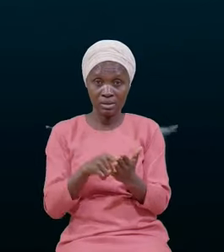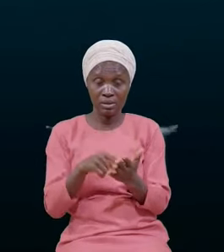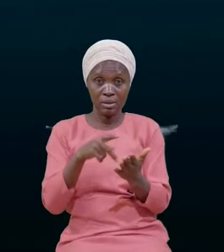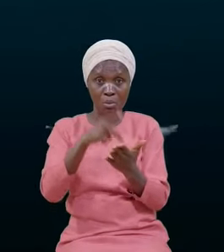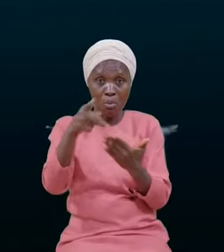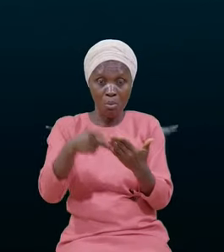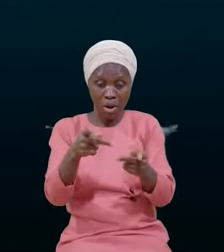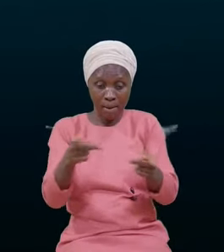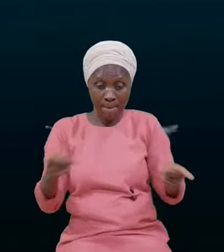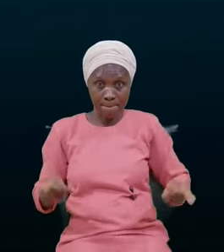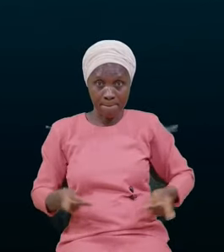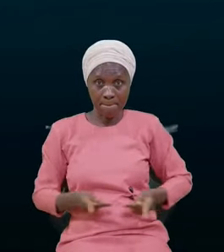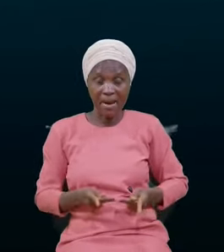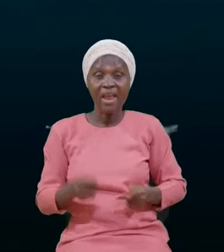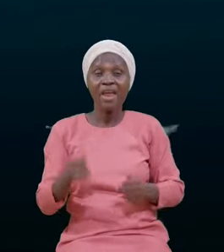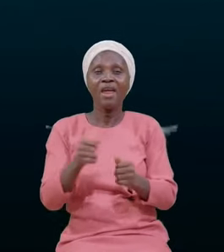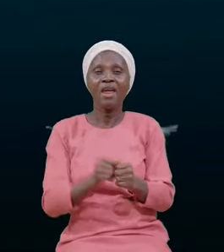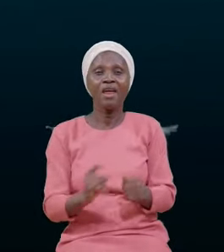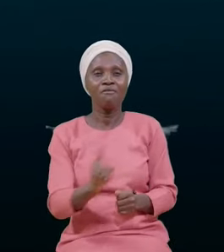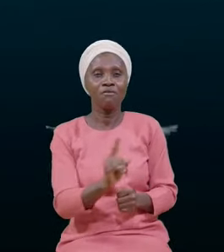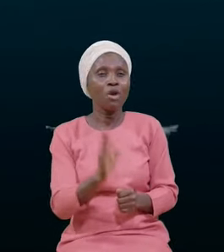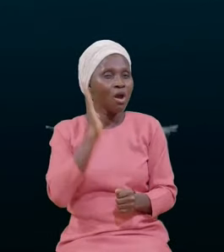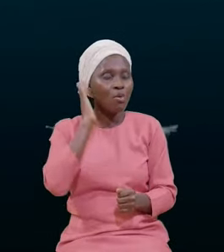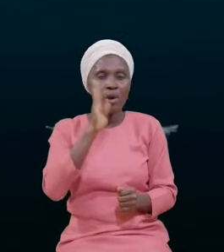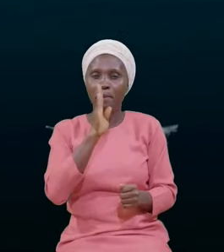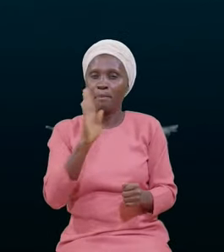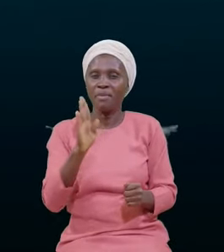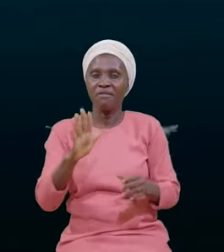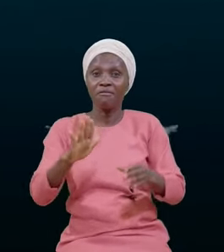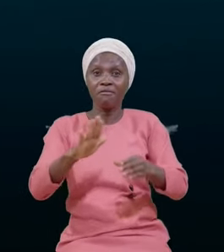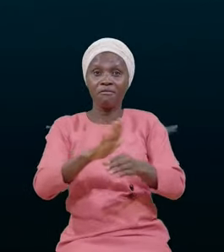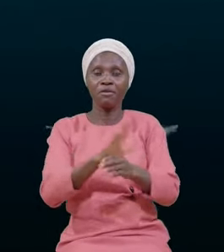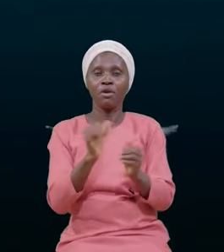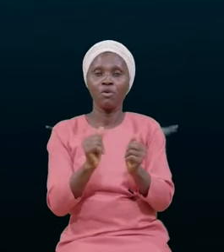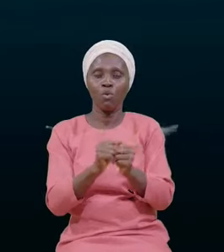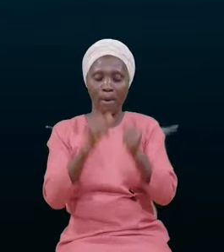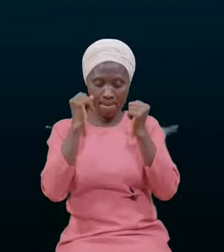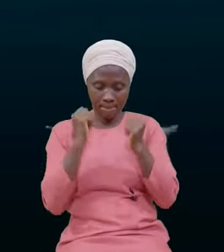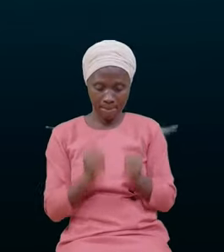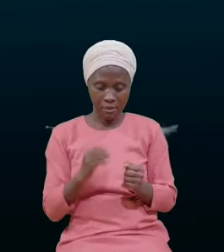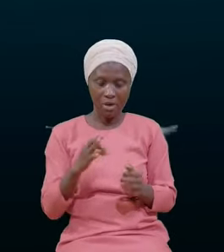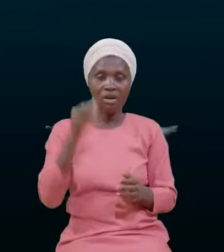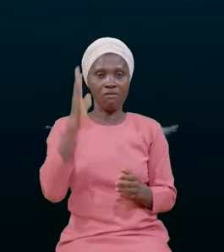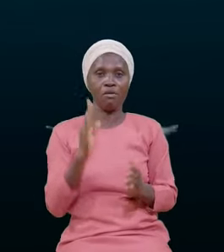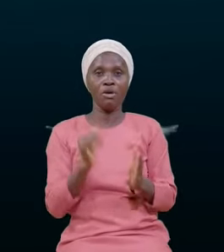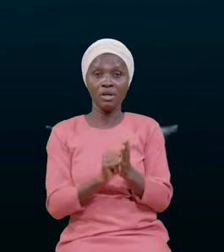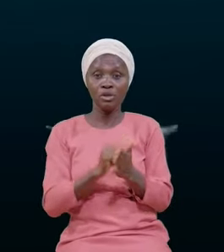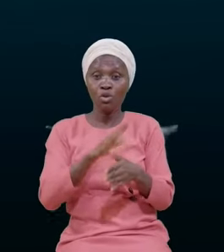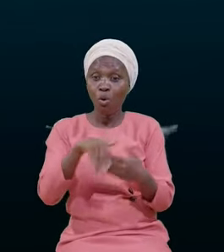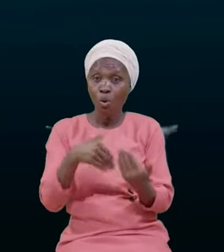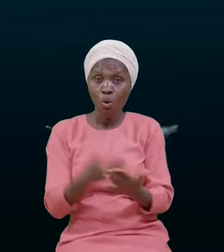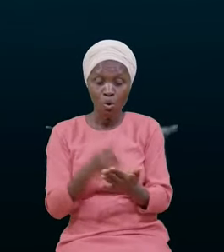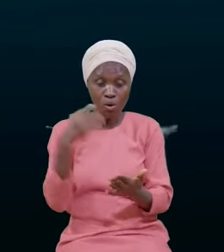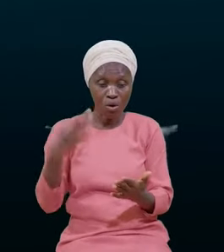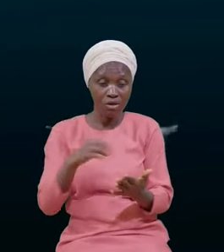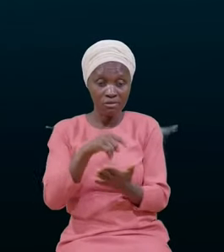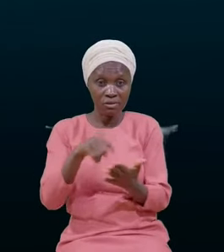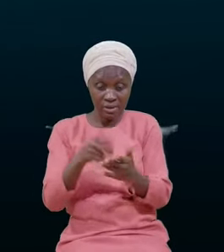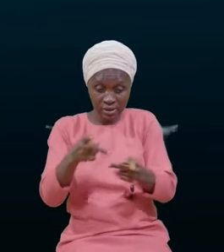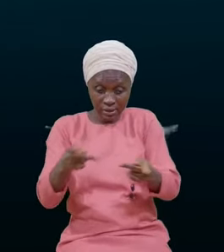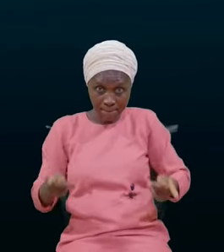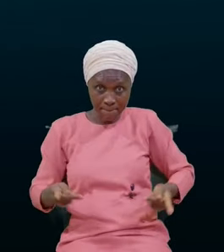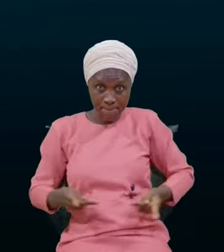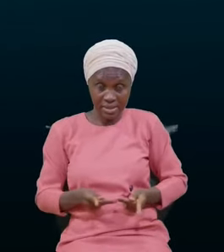saturated with the power of God the whole of this Camp will be saturated with the move of the